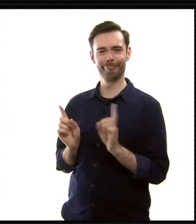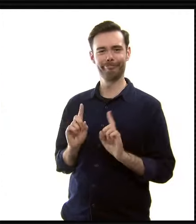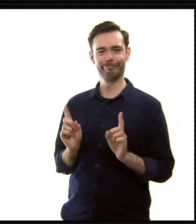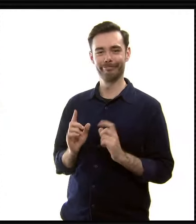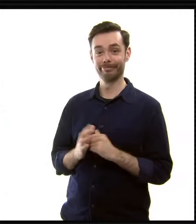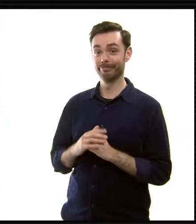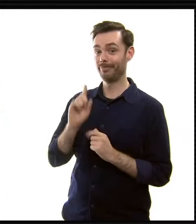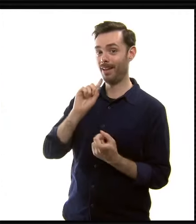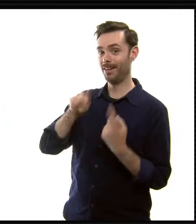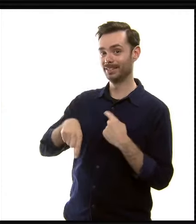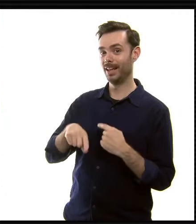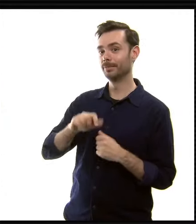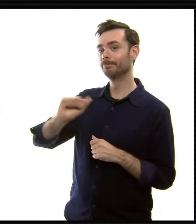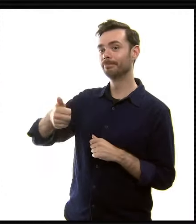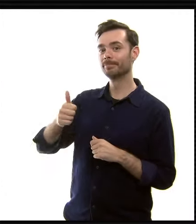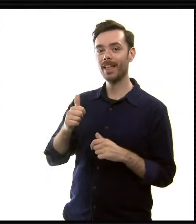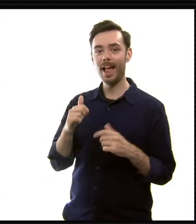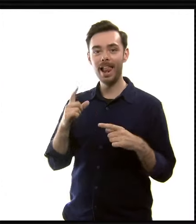is LEGO Brawls.